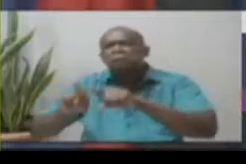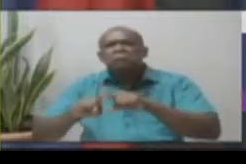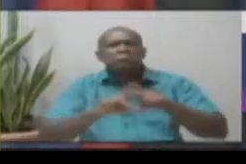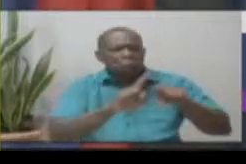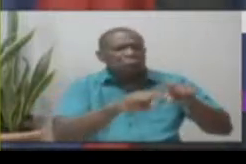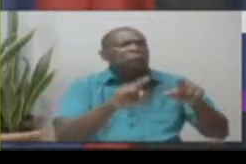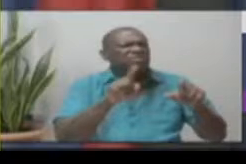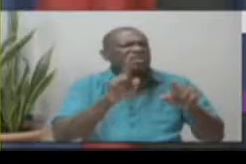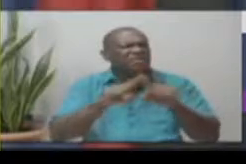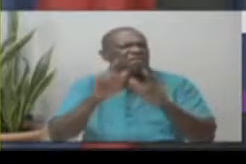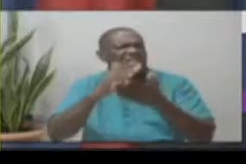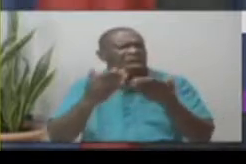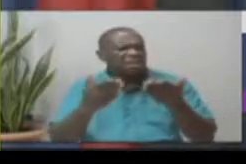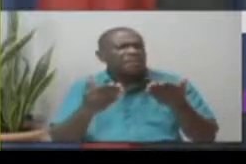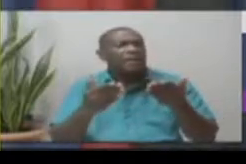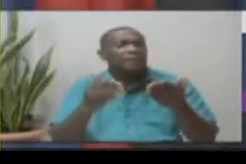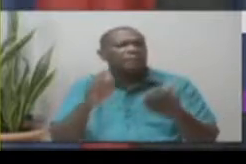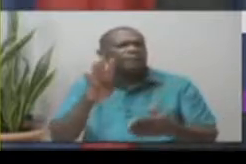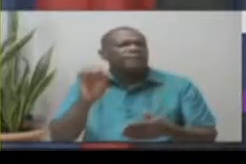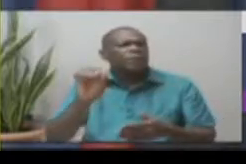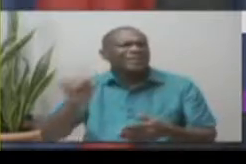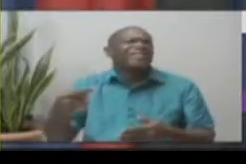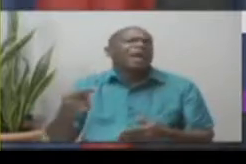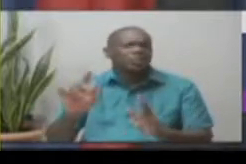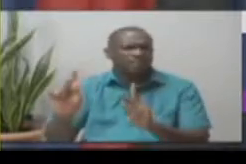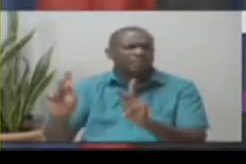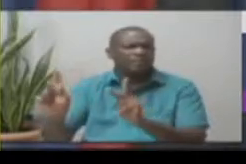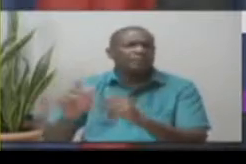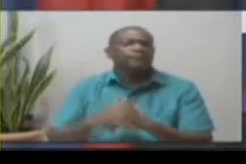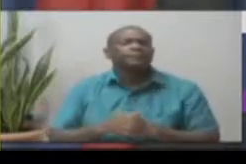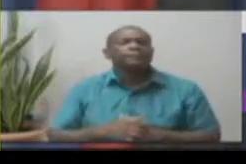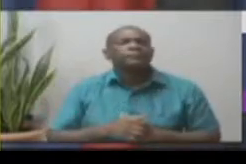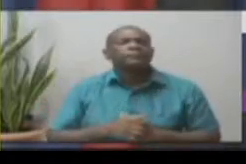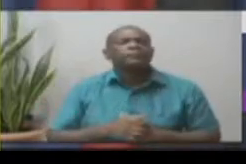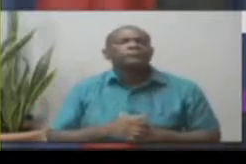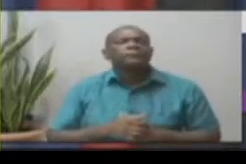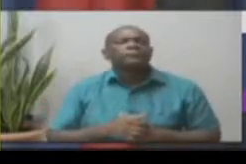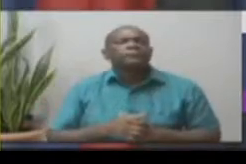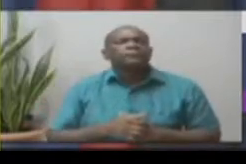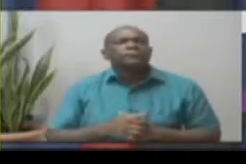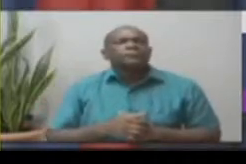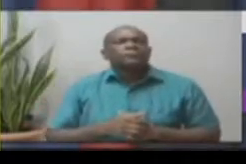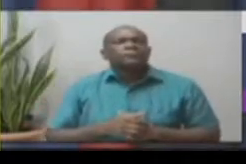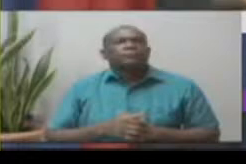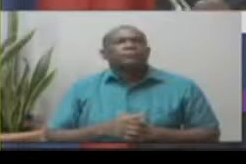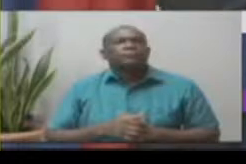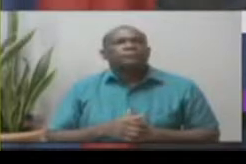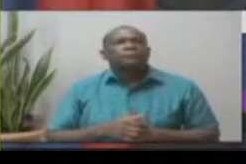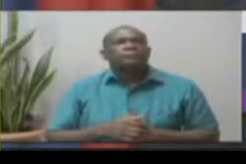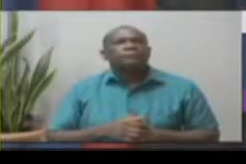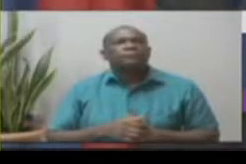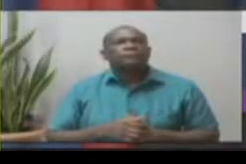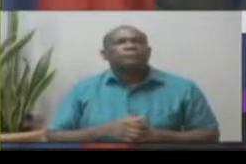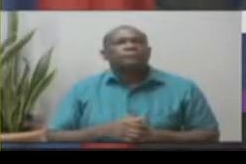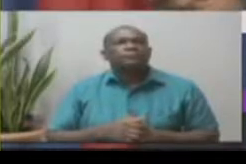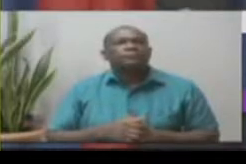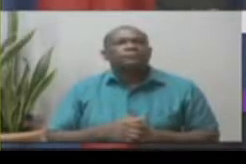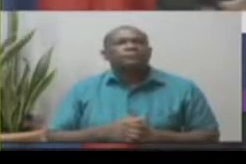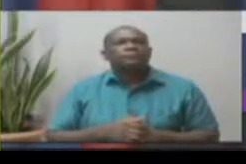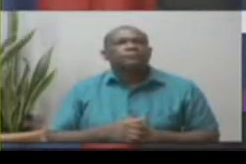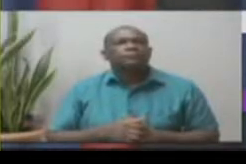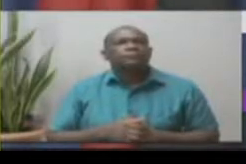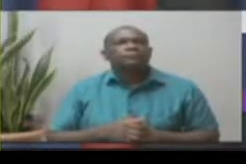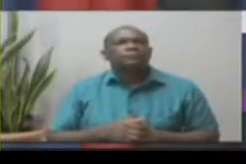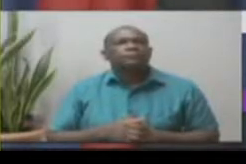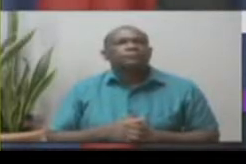construction industry come out. So while our policy had been to keep people from congregating, away from